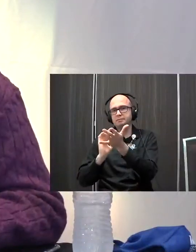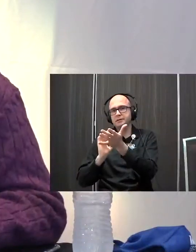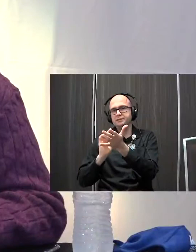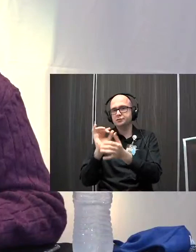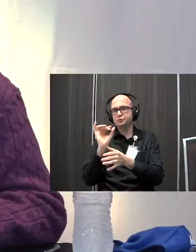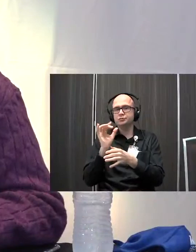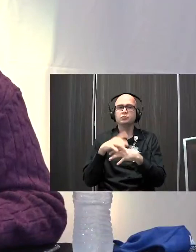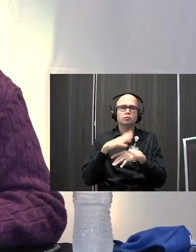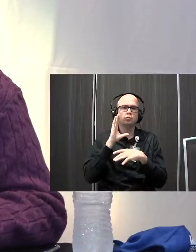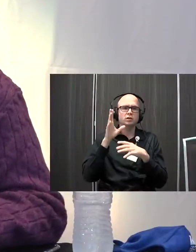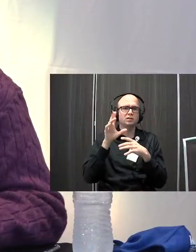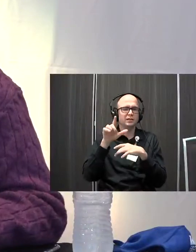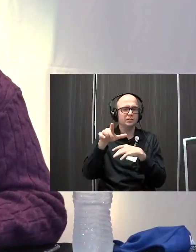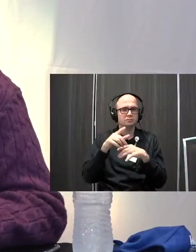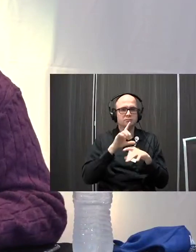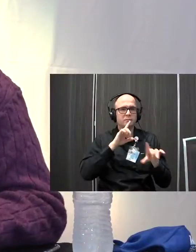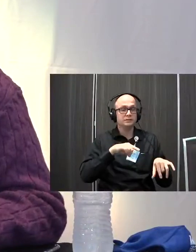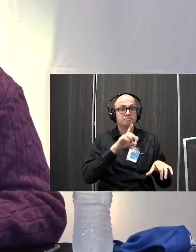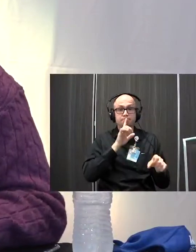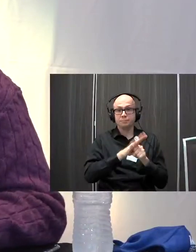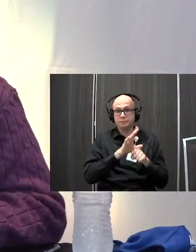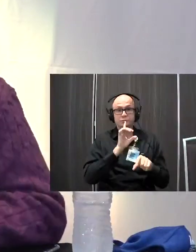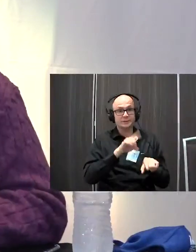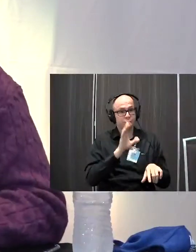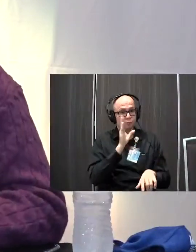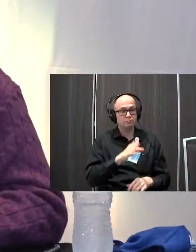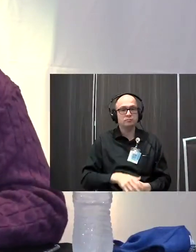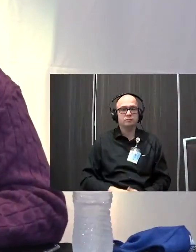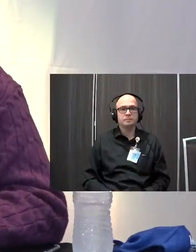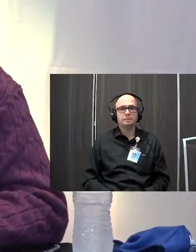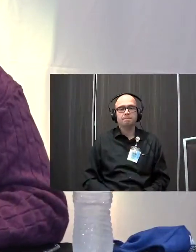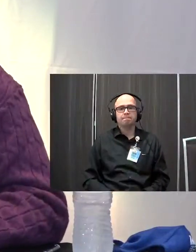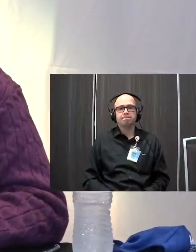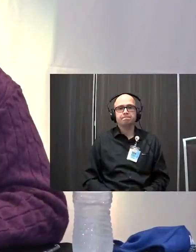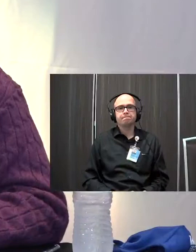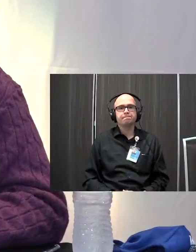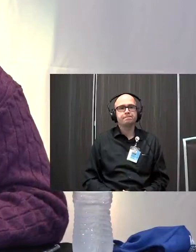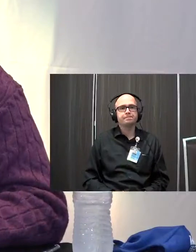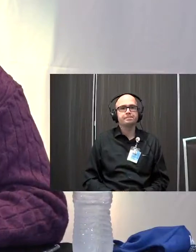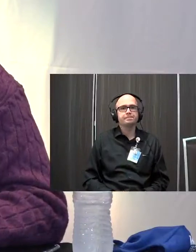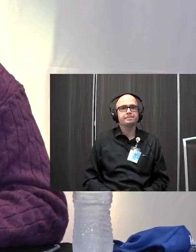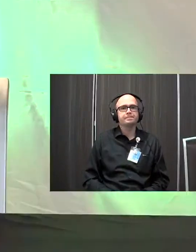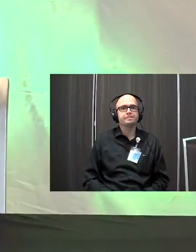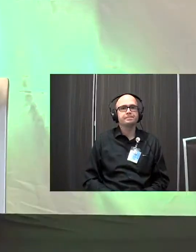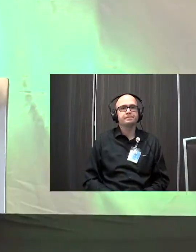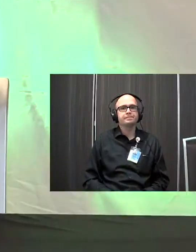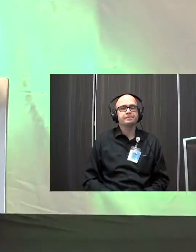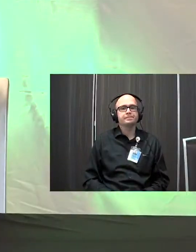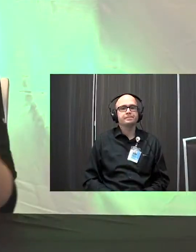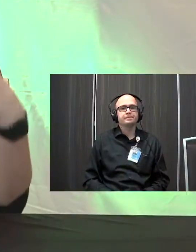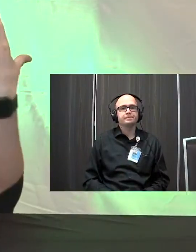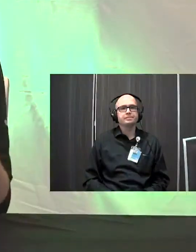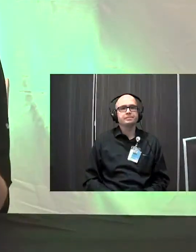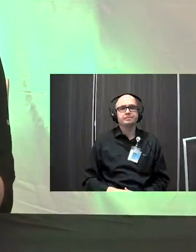bit later. So we're going to move ahead, but I promise to answer that one. All right, so moving into